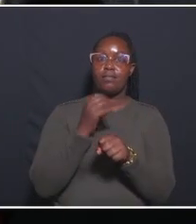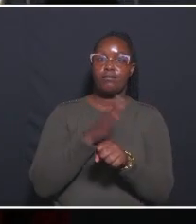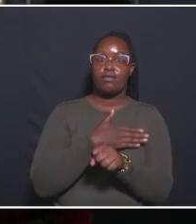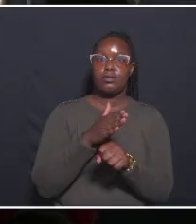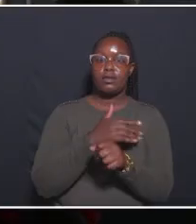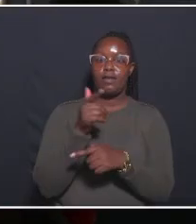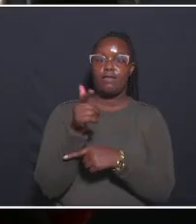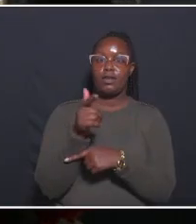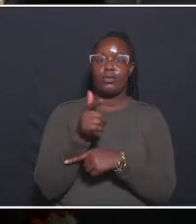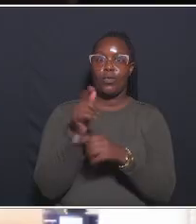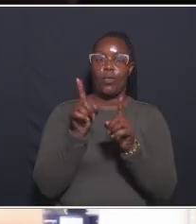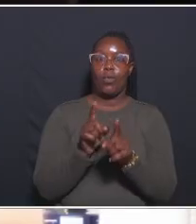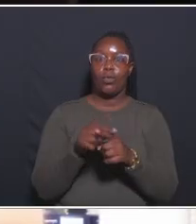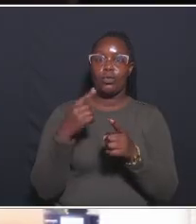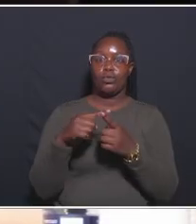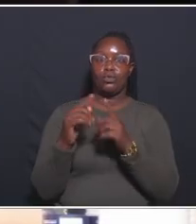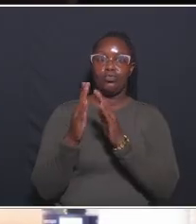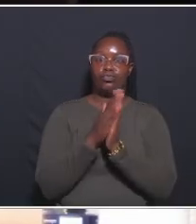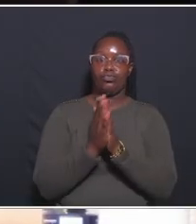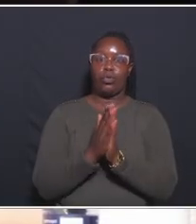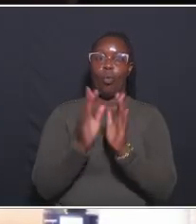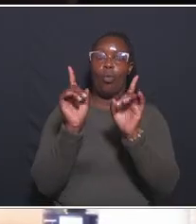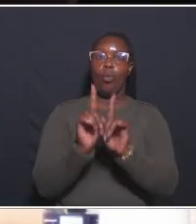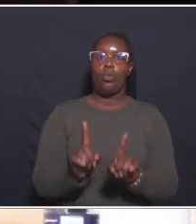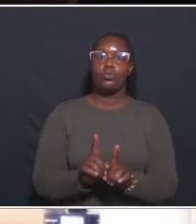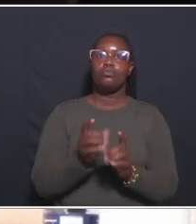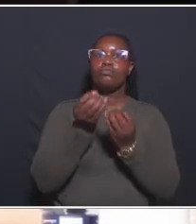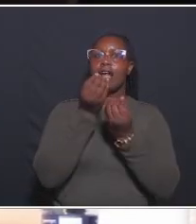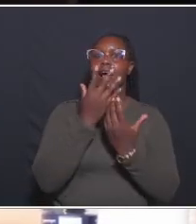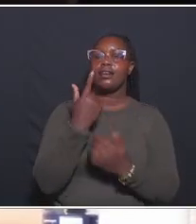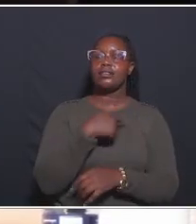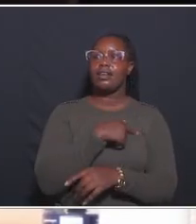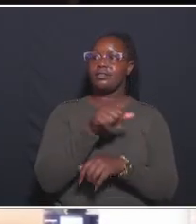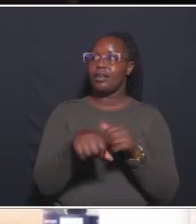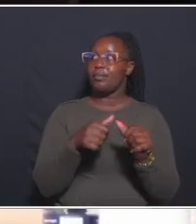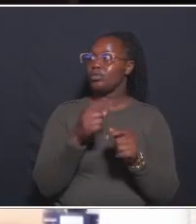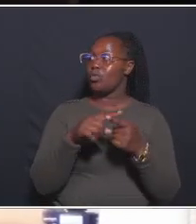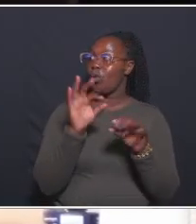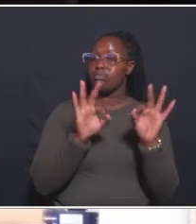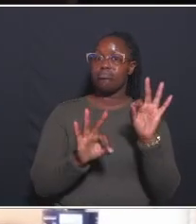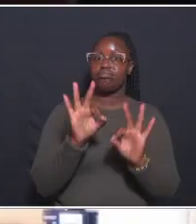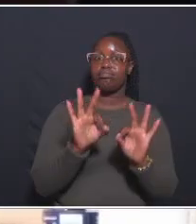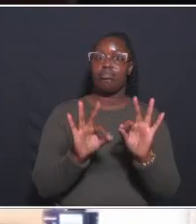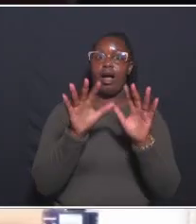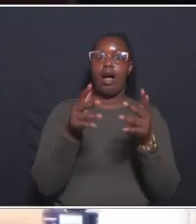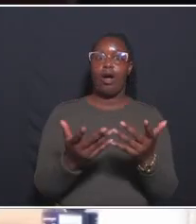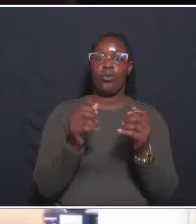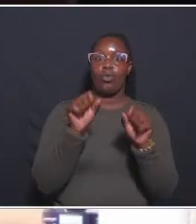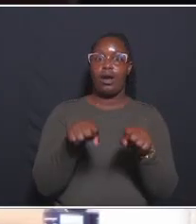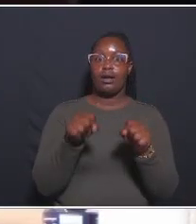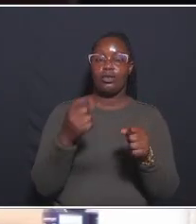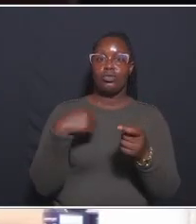content. And tell us about your style, how you like to approach your